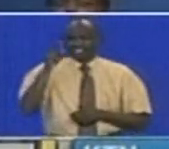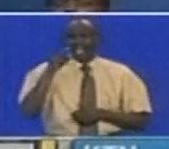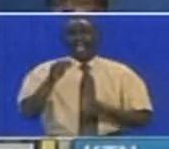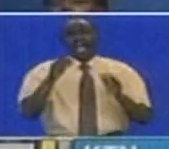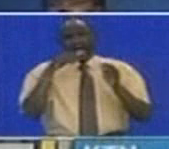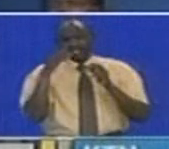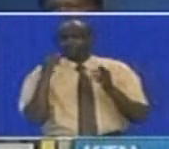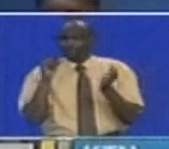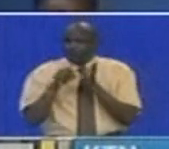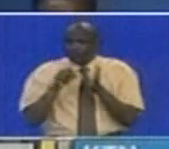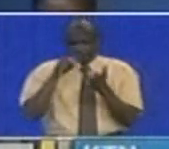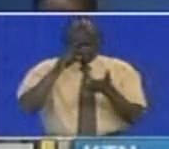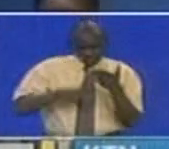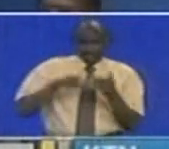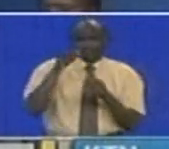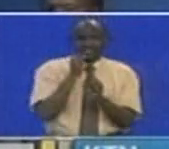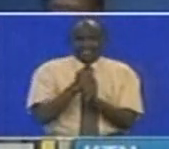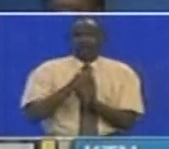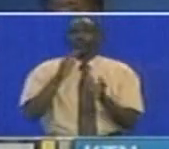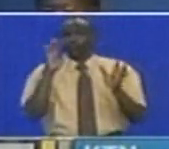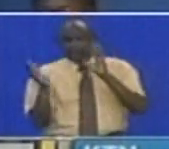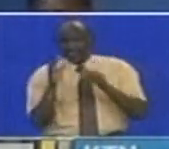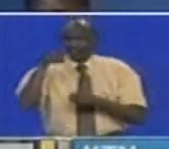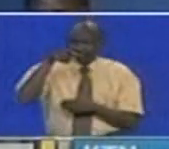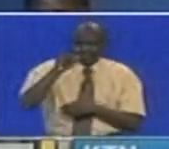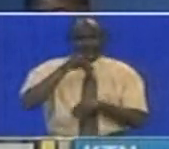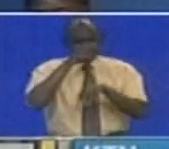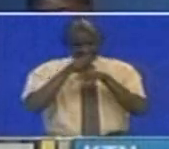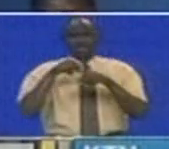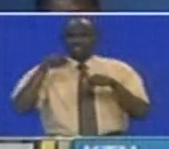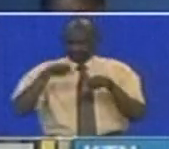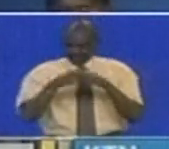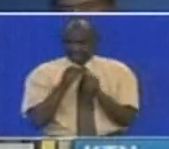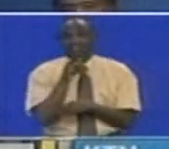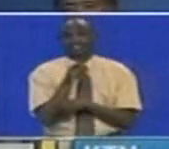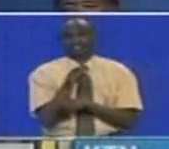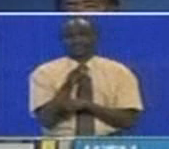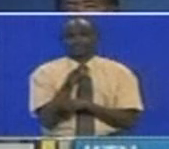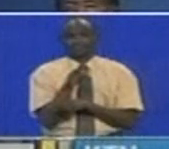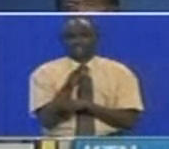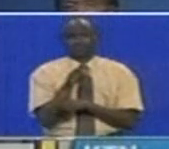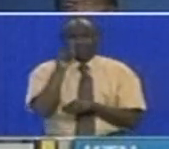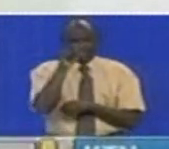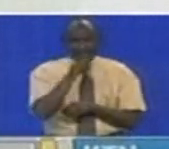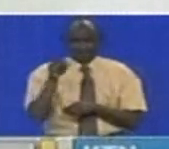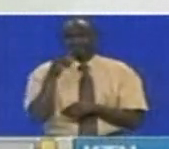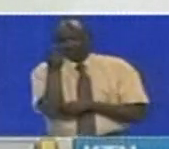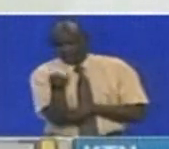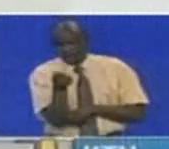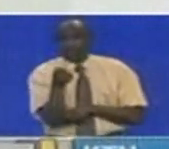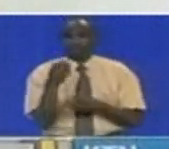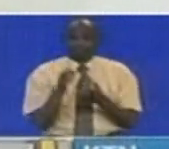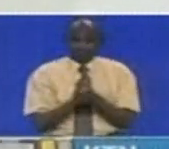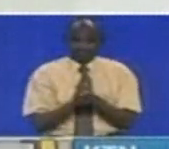amount we are dealing with. It's about whether that principle has been breached, Mr. Speaker. And therefore, however small it is.